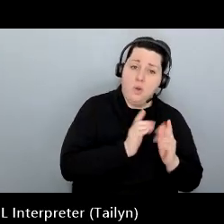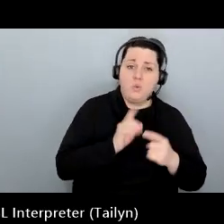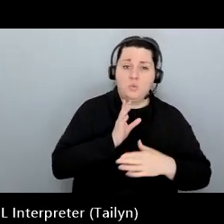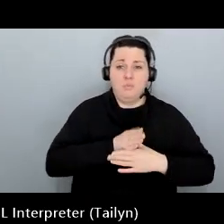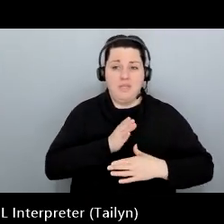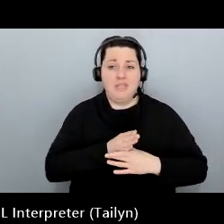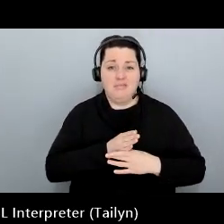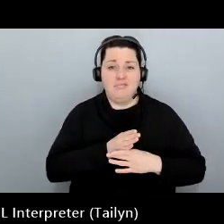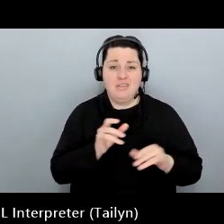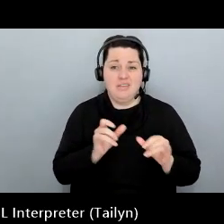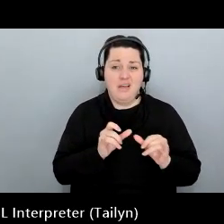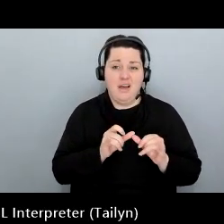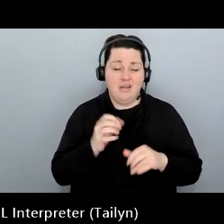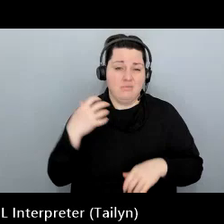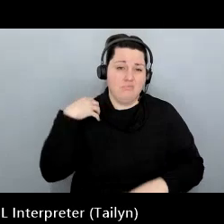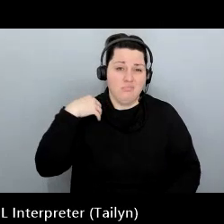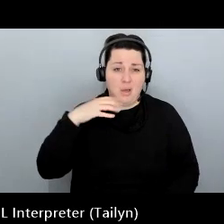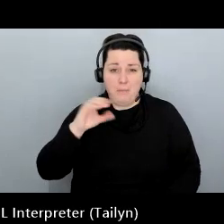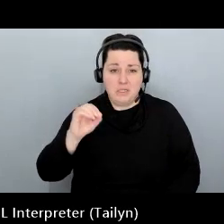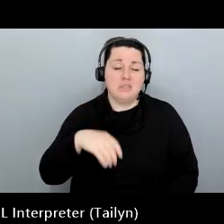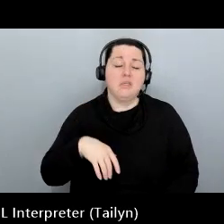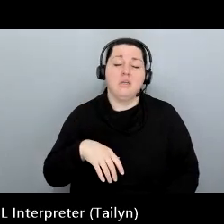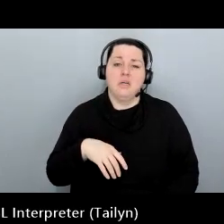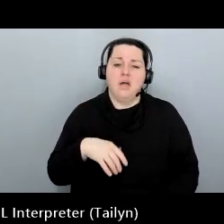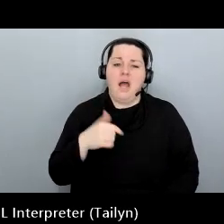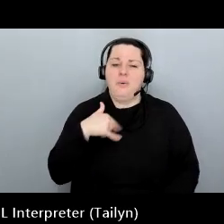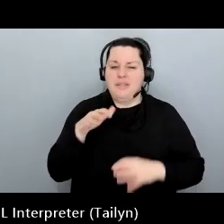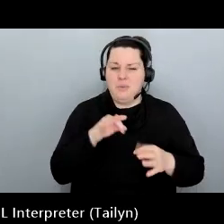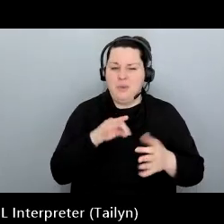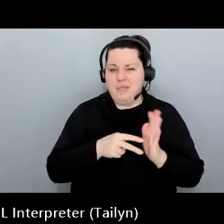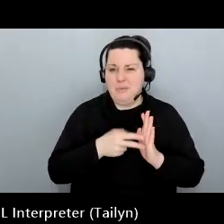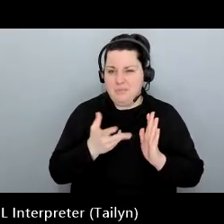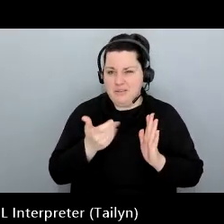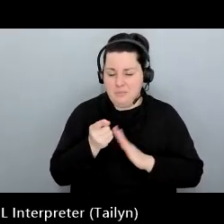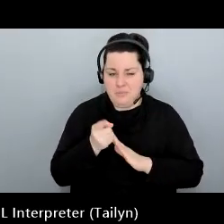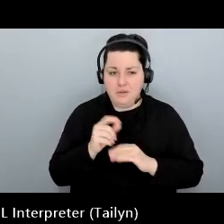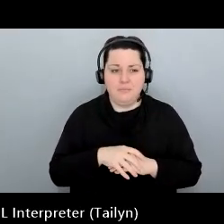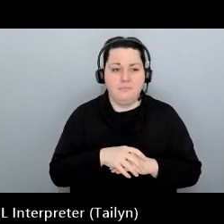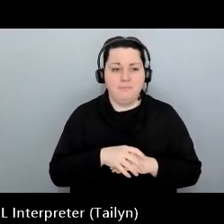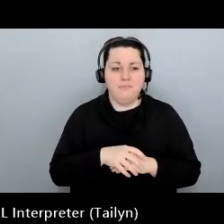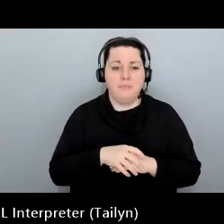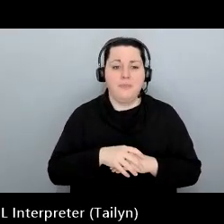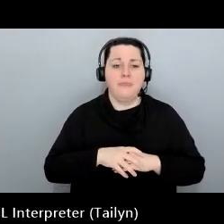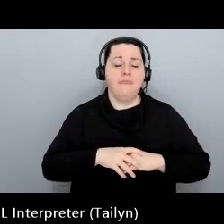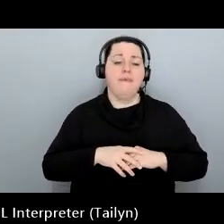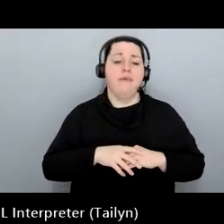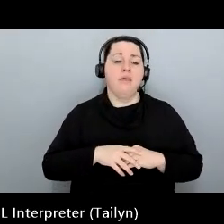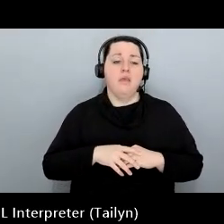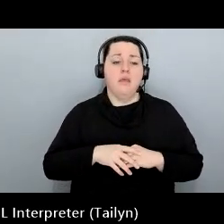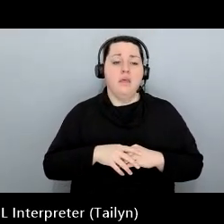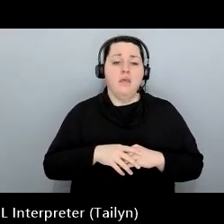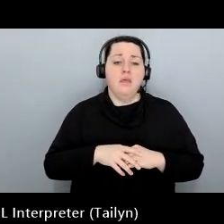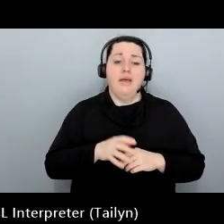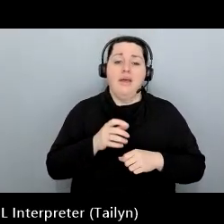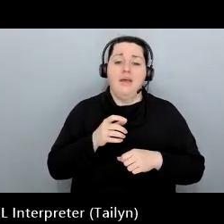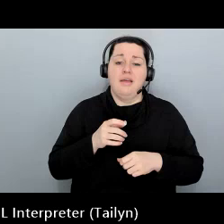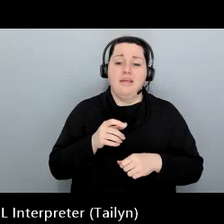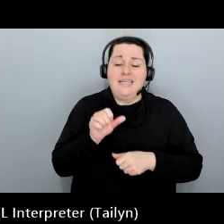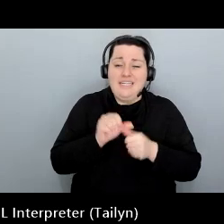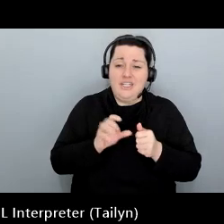more into, what defines that here in a minute. And we were appropriated each fiscal year.